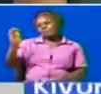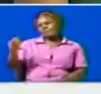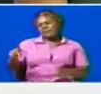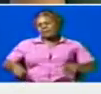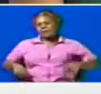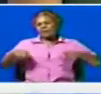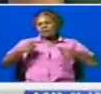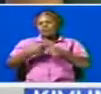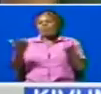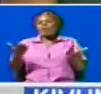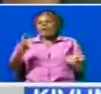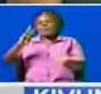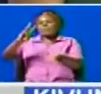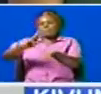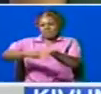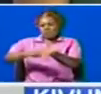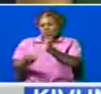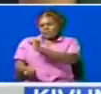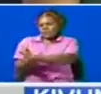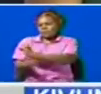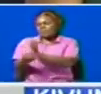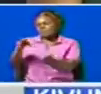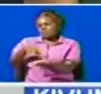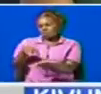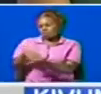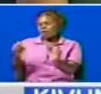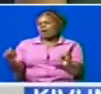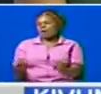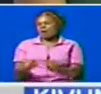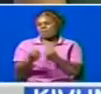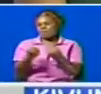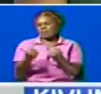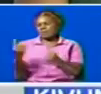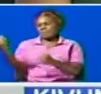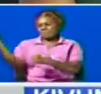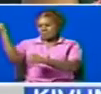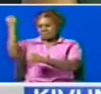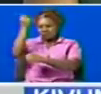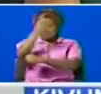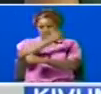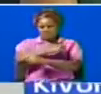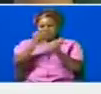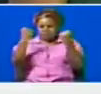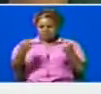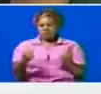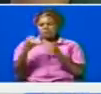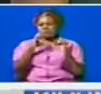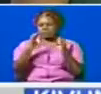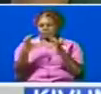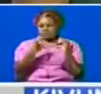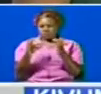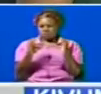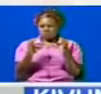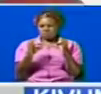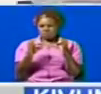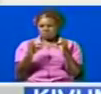and direct from Migori, just bringing us to us down really what has been happening throughout the day. A difficult conversation just having